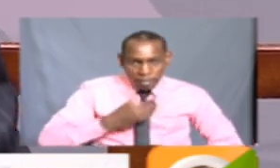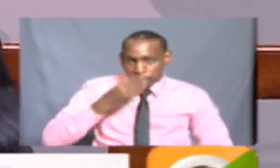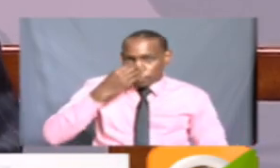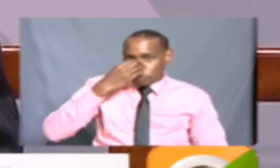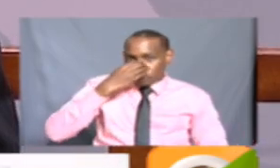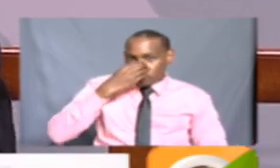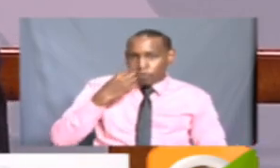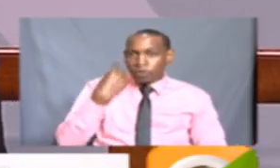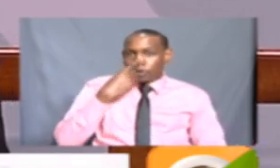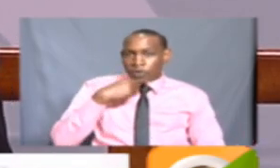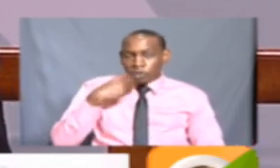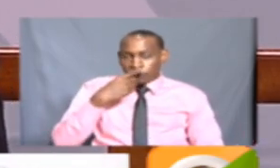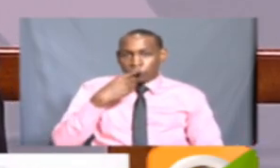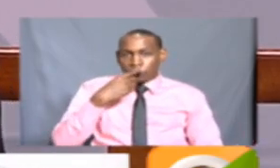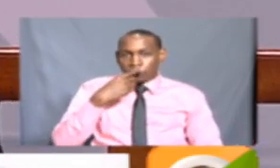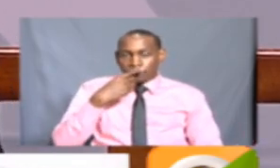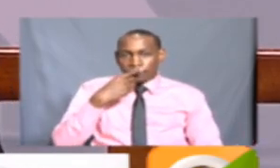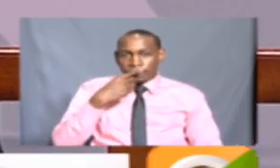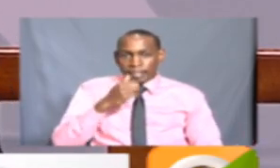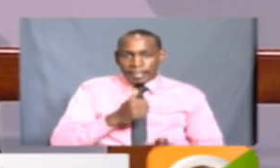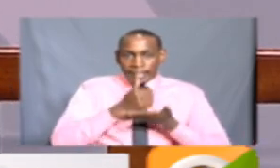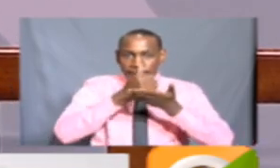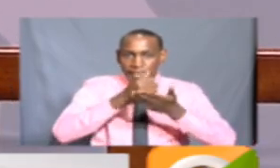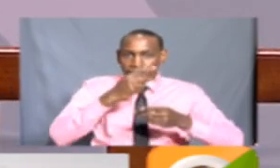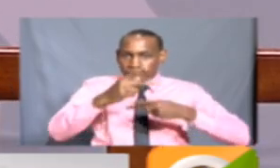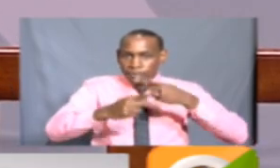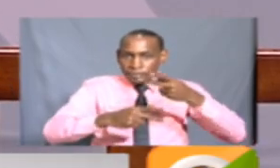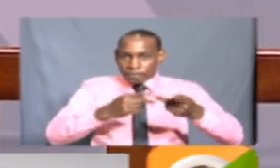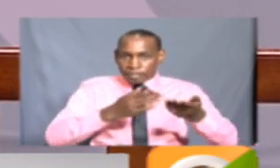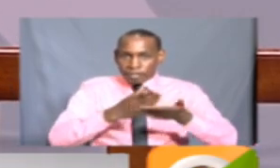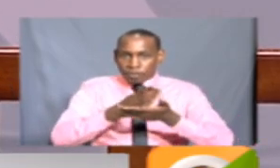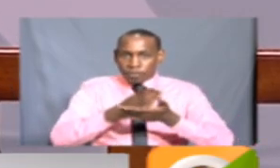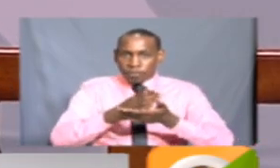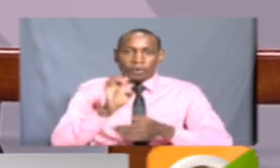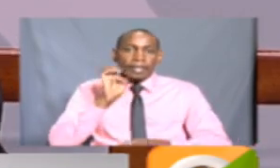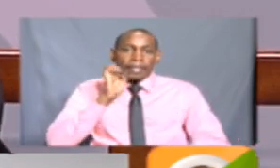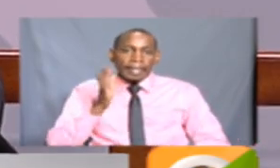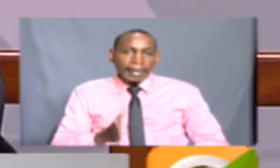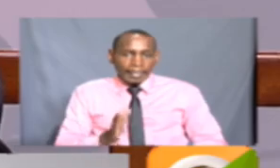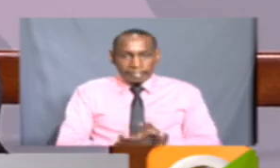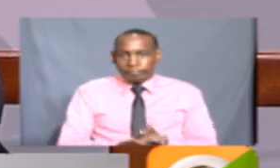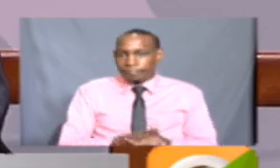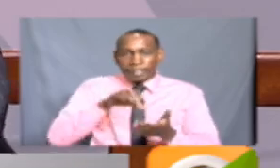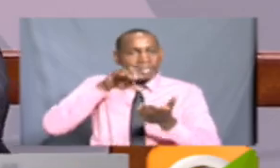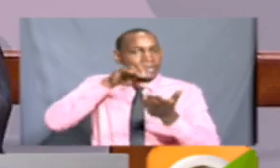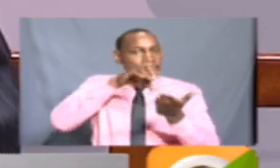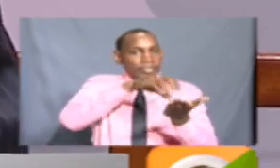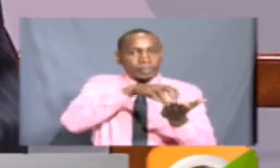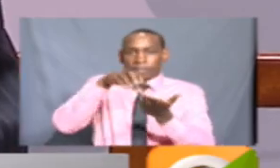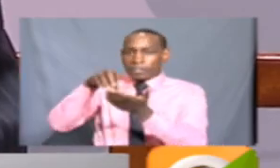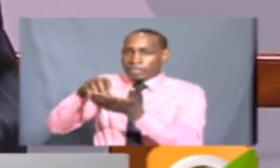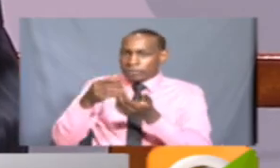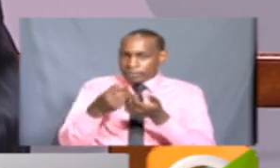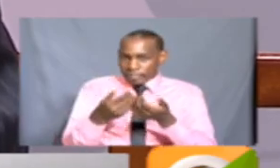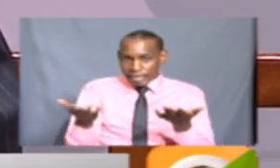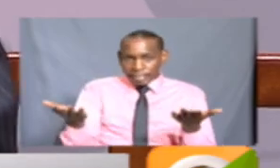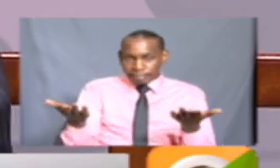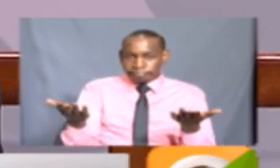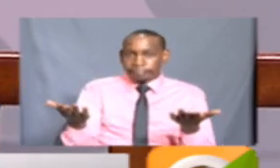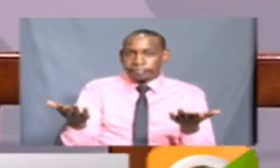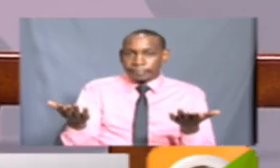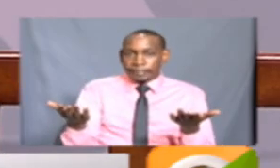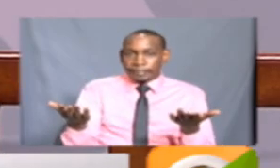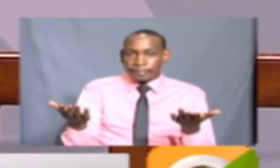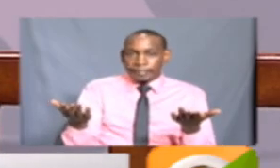who midwifed this process through the clan elders. Whatever the case may be,